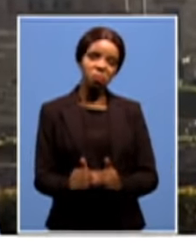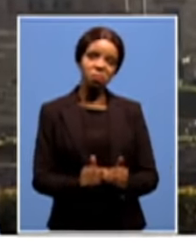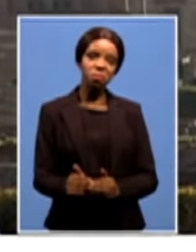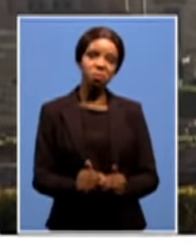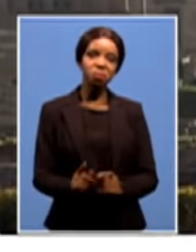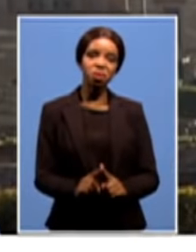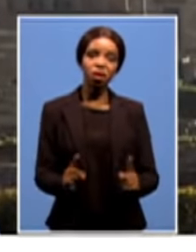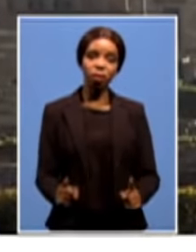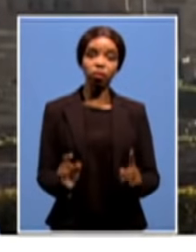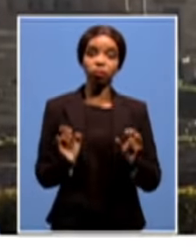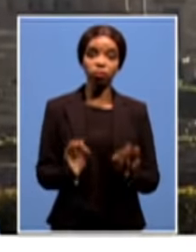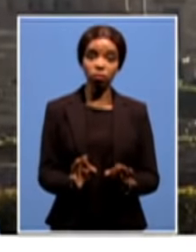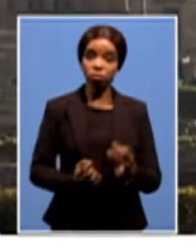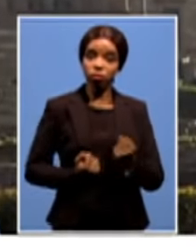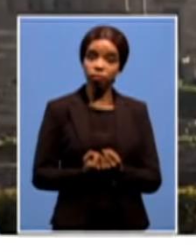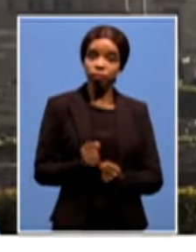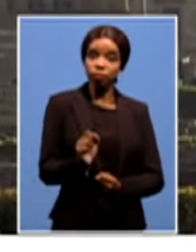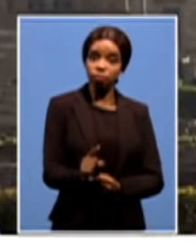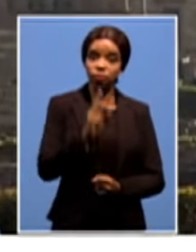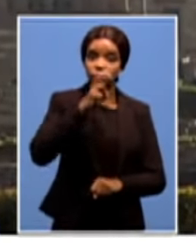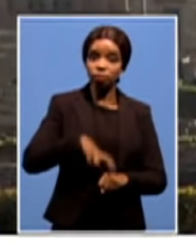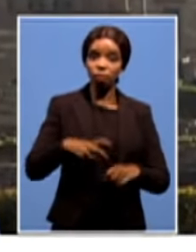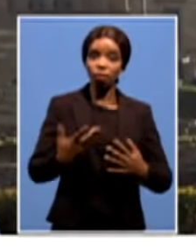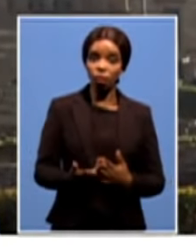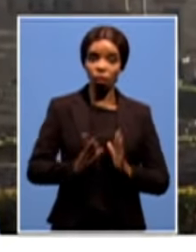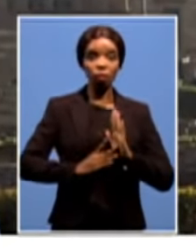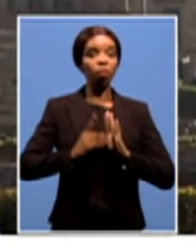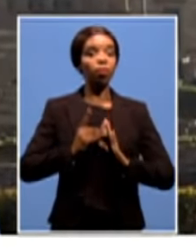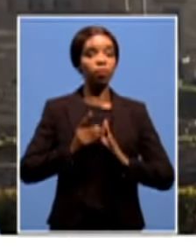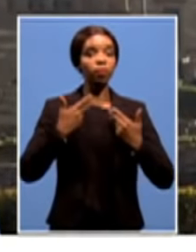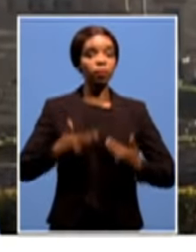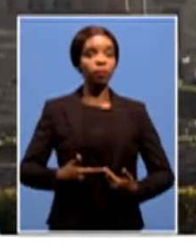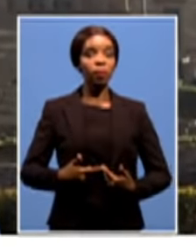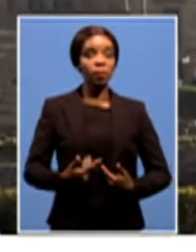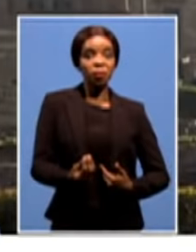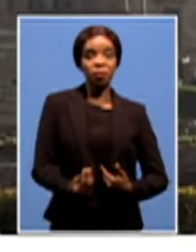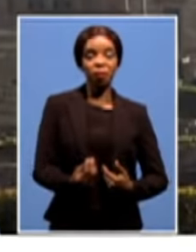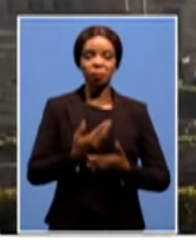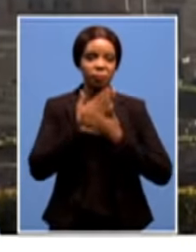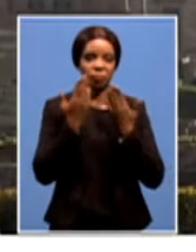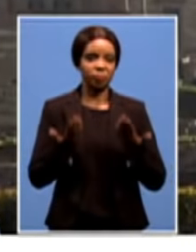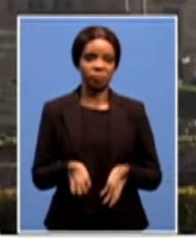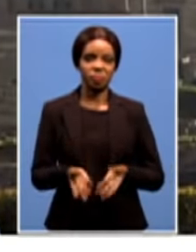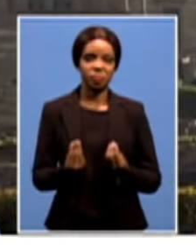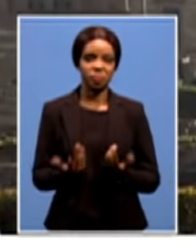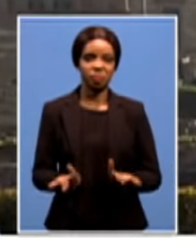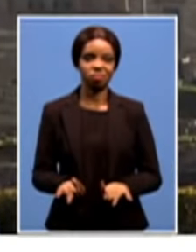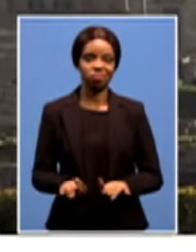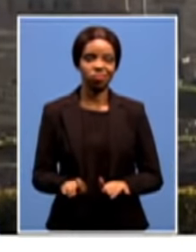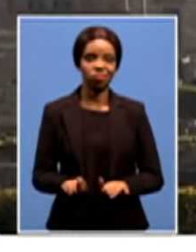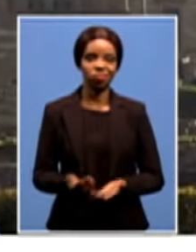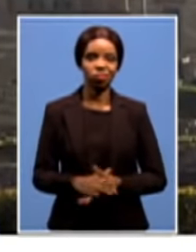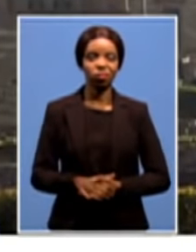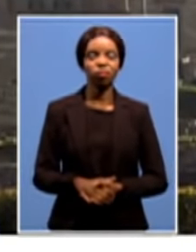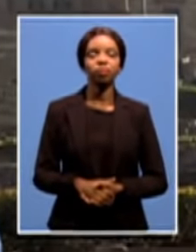get the kind of support that they really need to develop, you know, as all-rounded